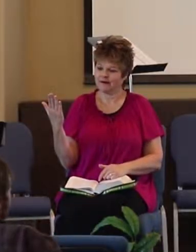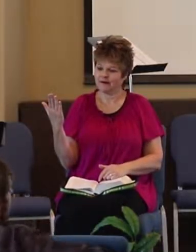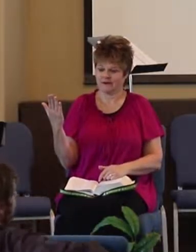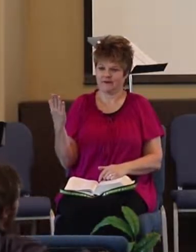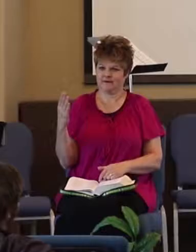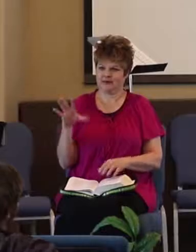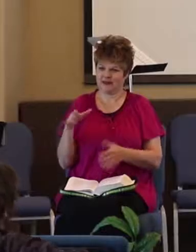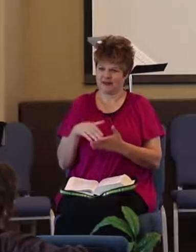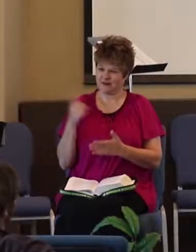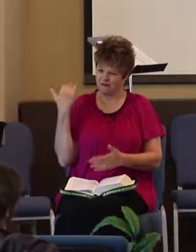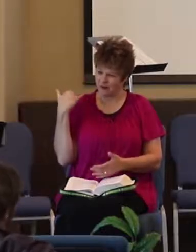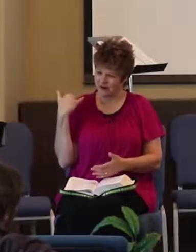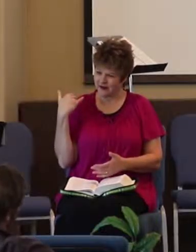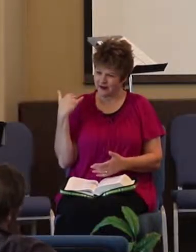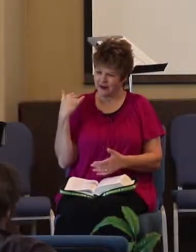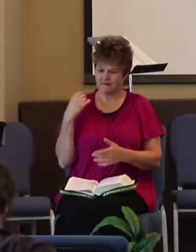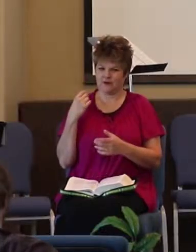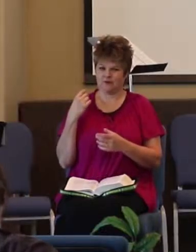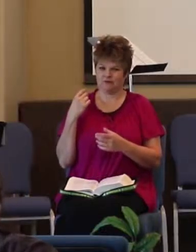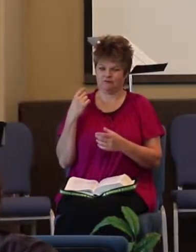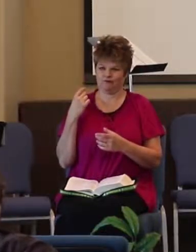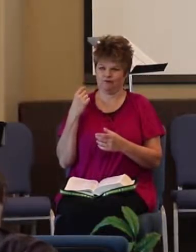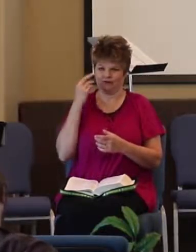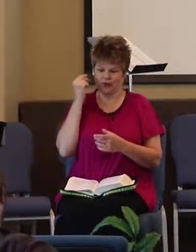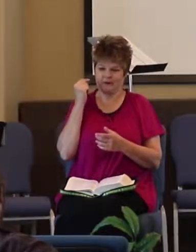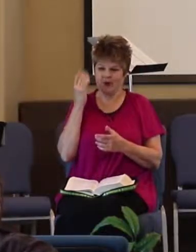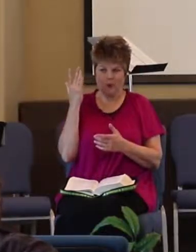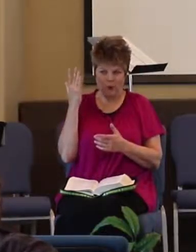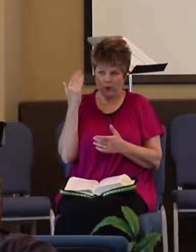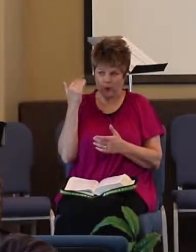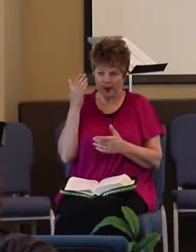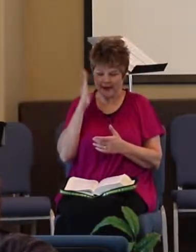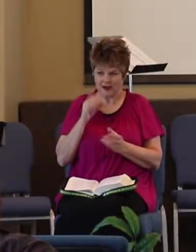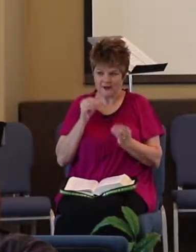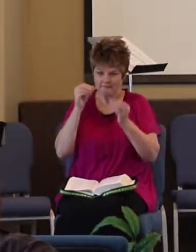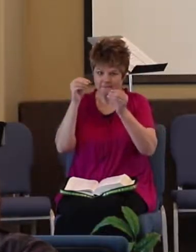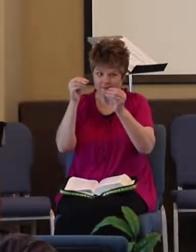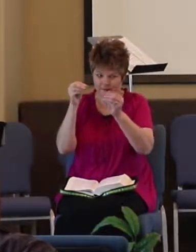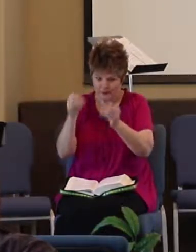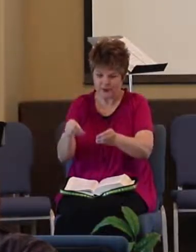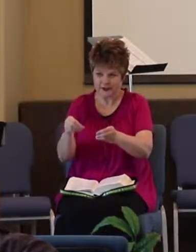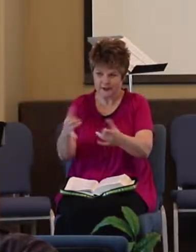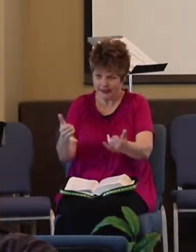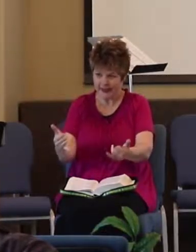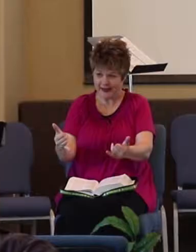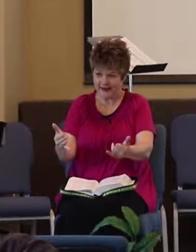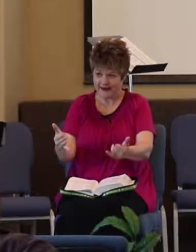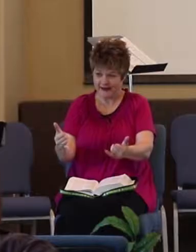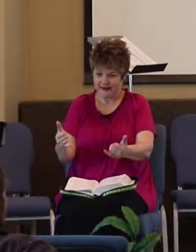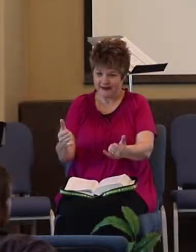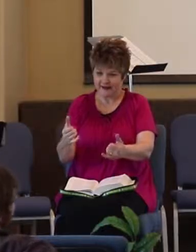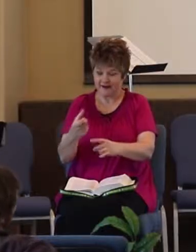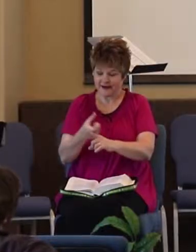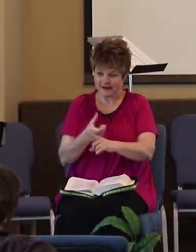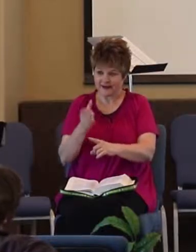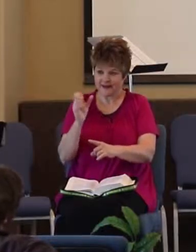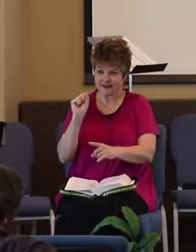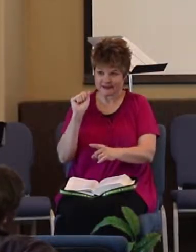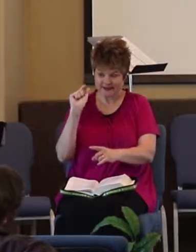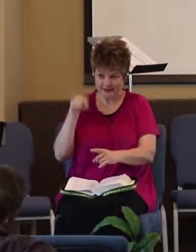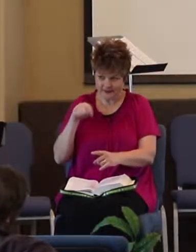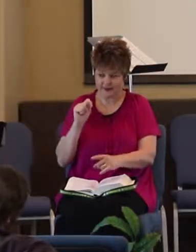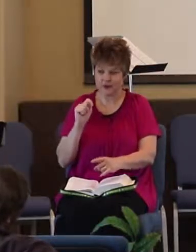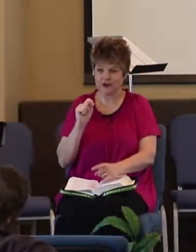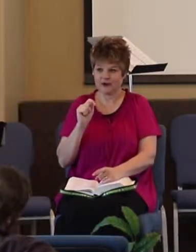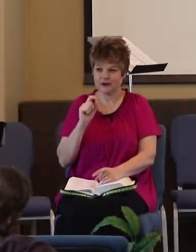Have you ever done that? Have you ever wondered why God placed you today, on September 11th,